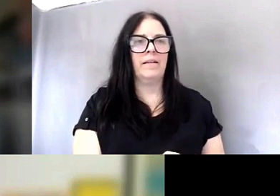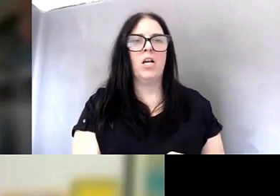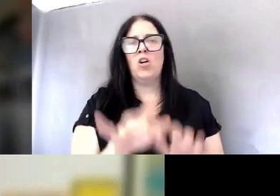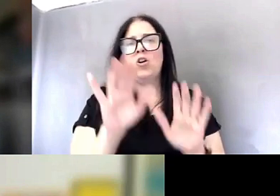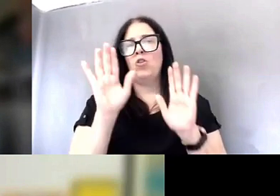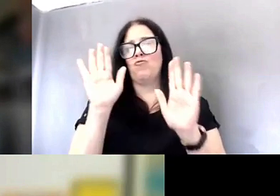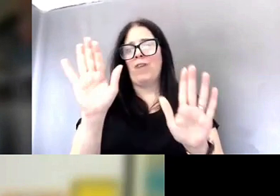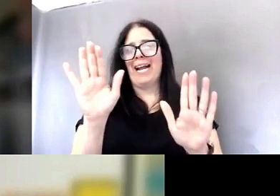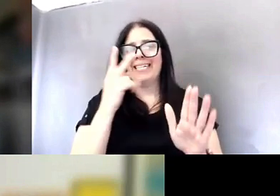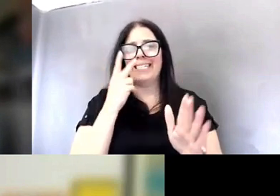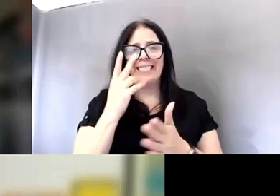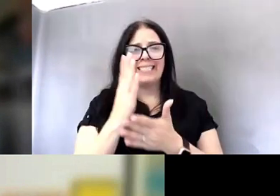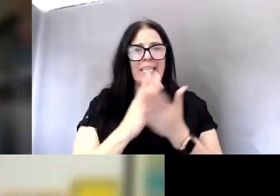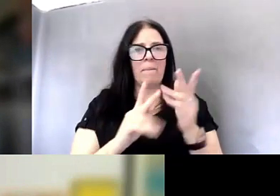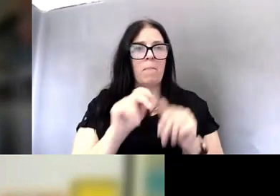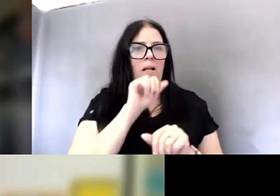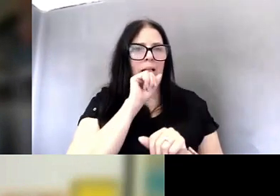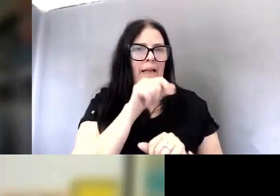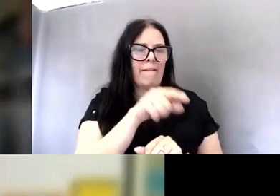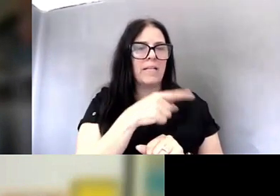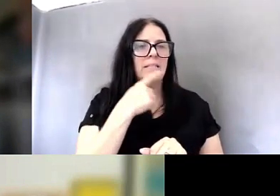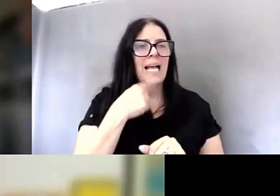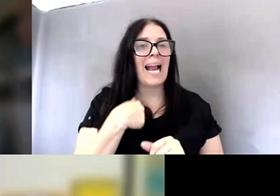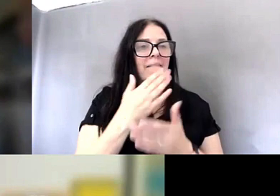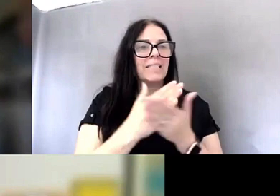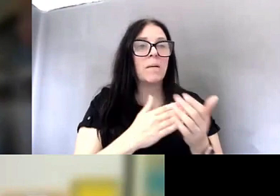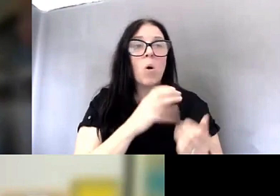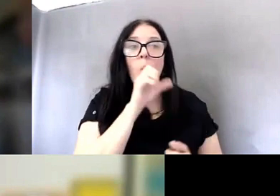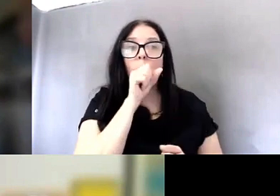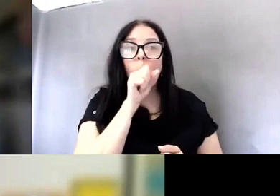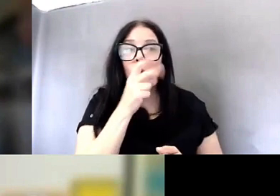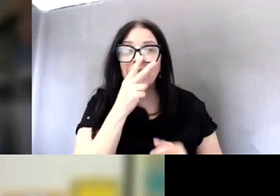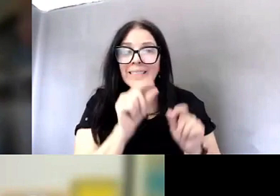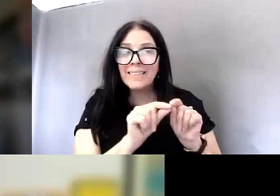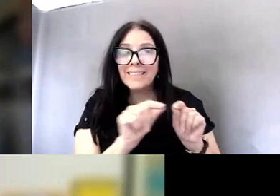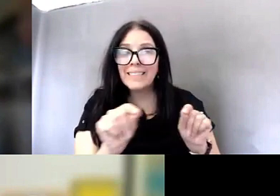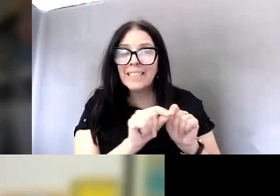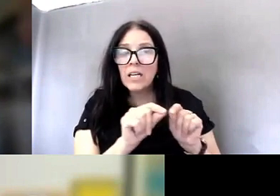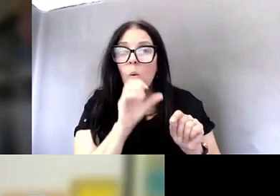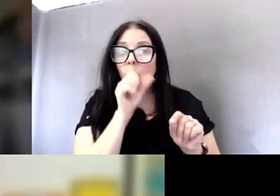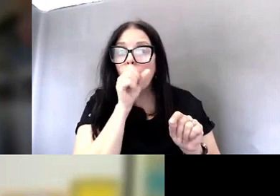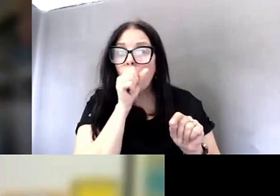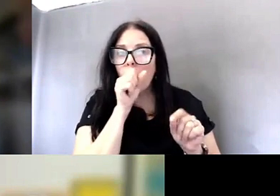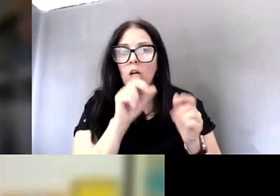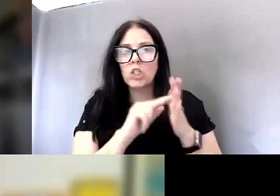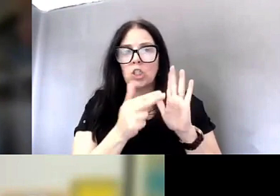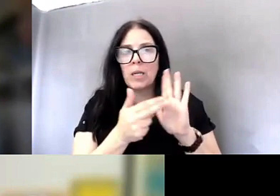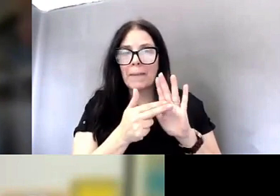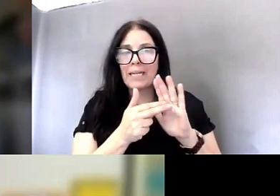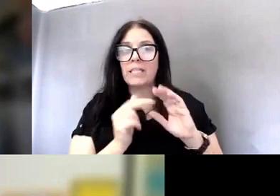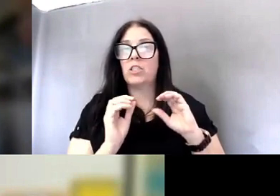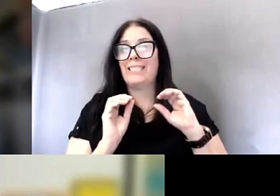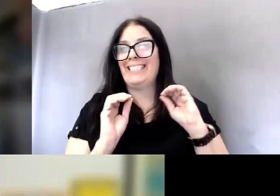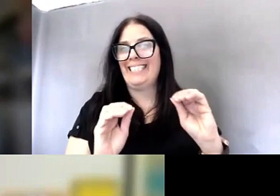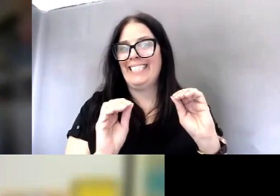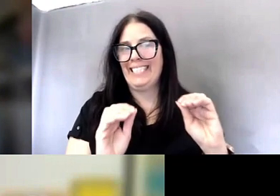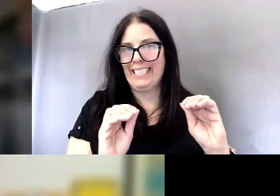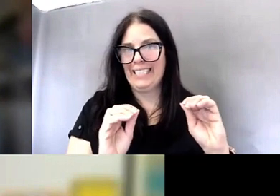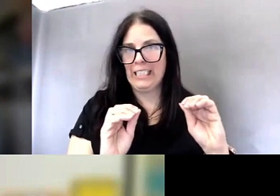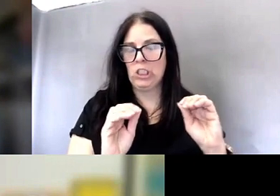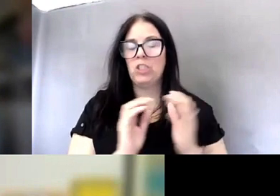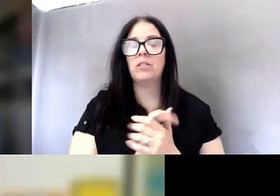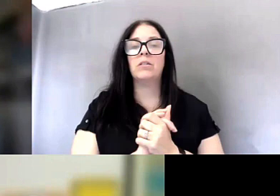of these have an orange sort of copyright. They're made for instructional use. Share all you want.